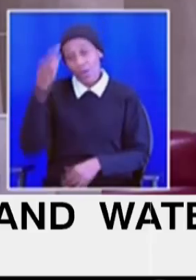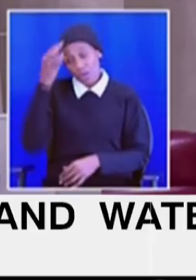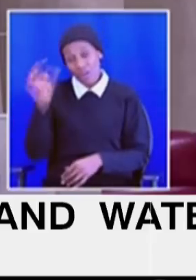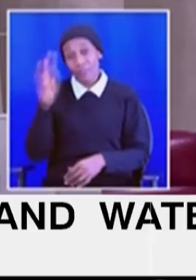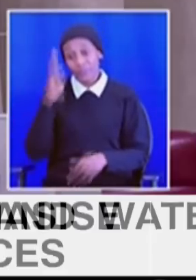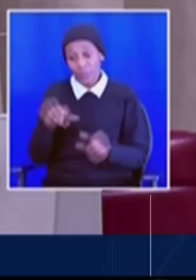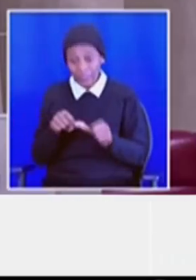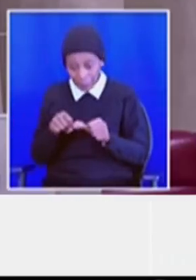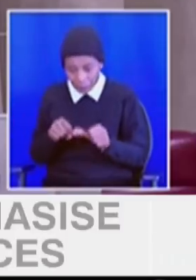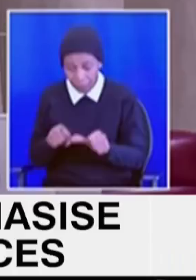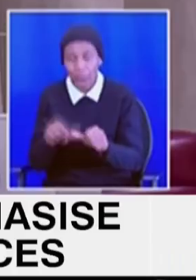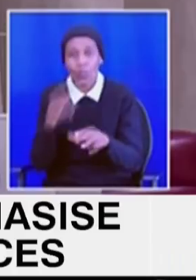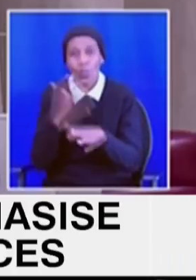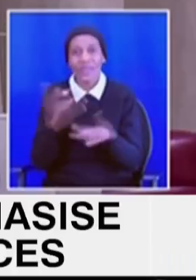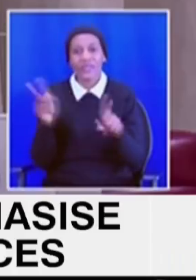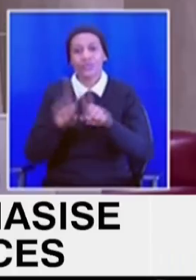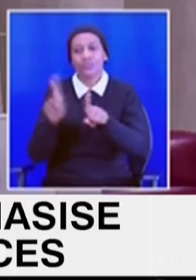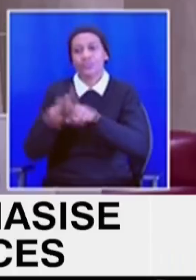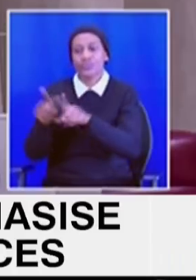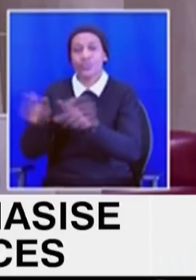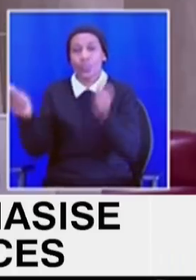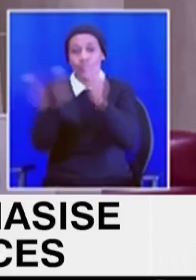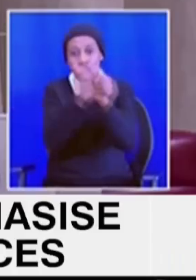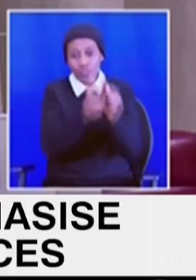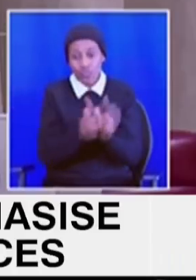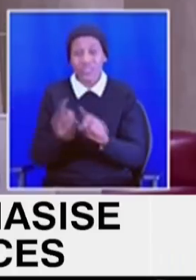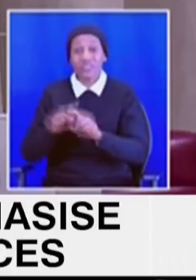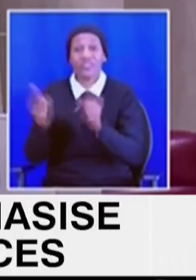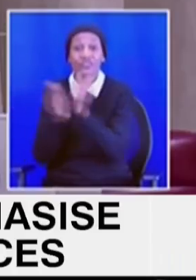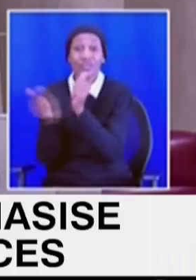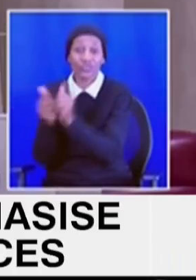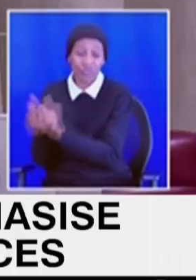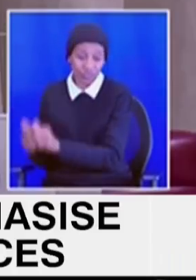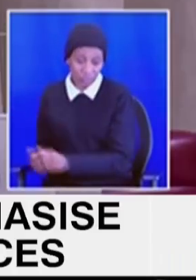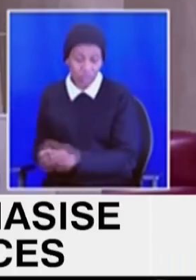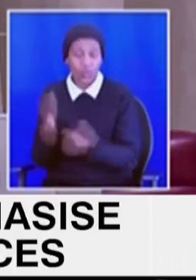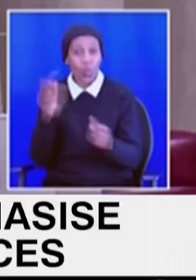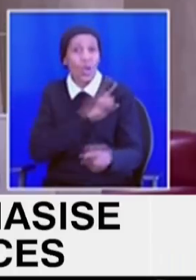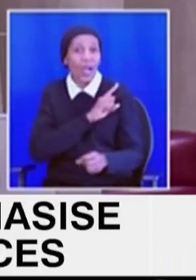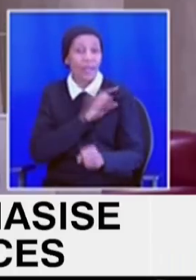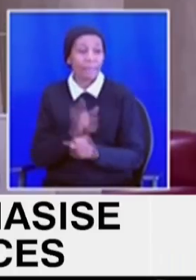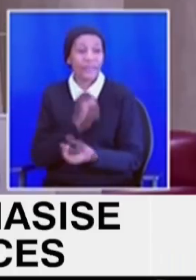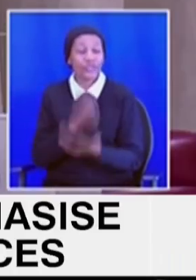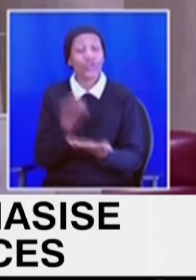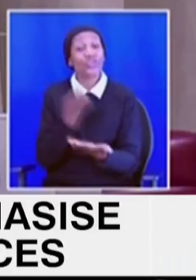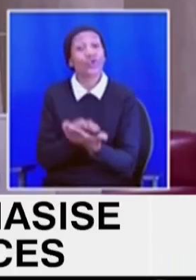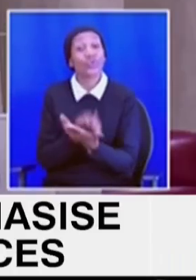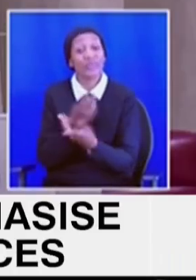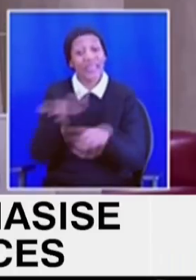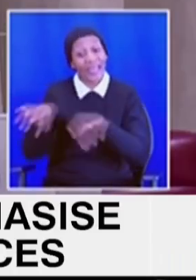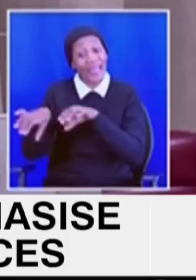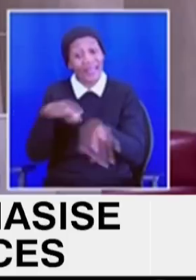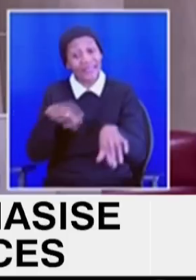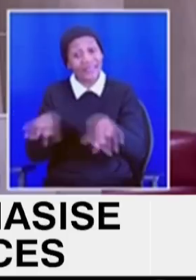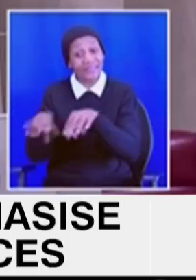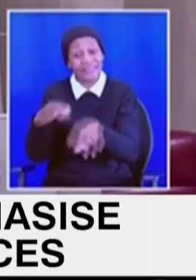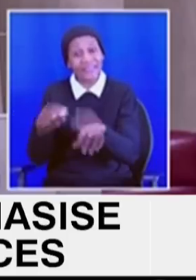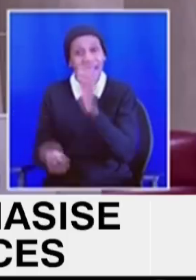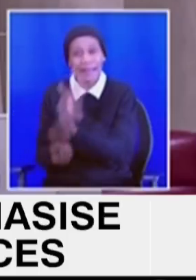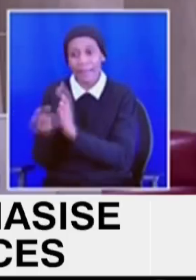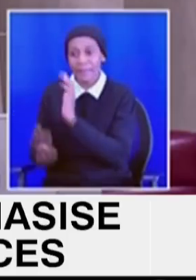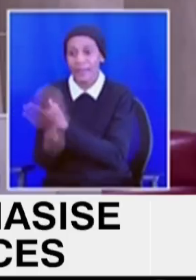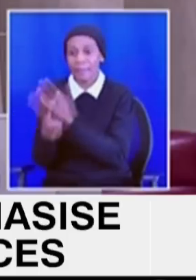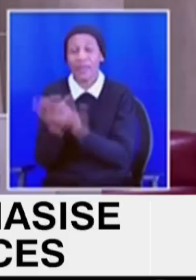with all sectors of society to increase and build sustainable economic activities in all